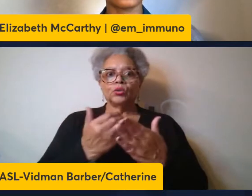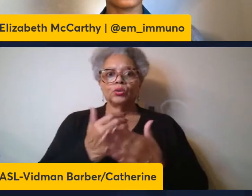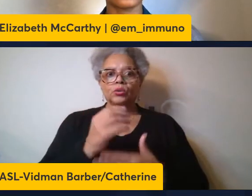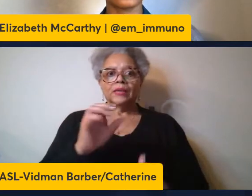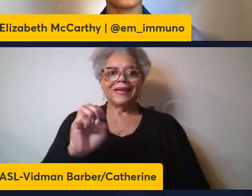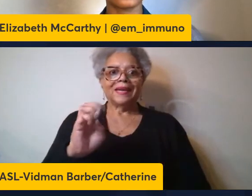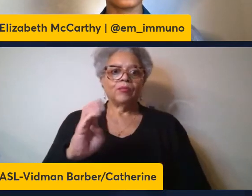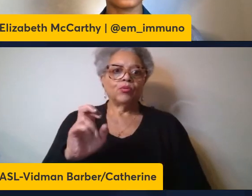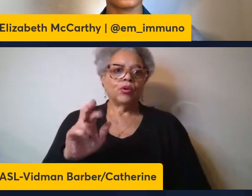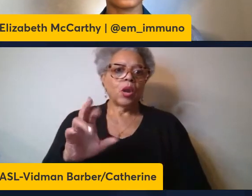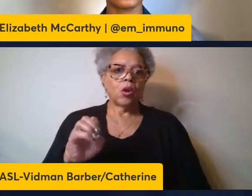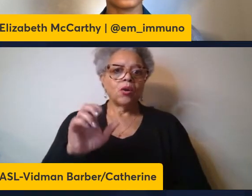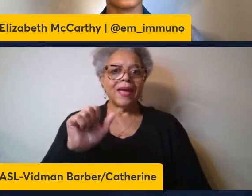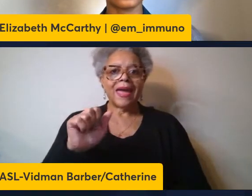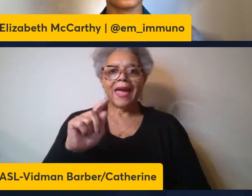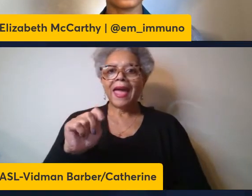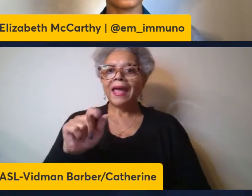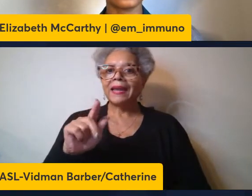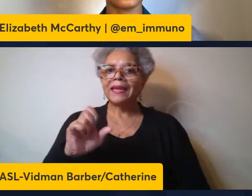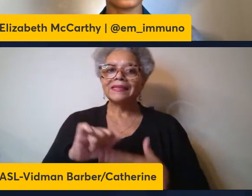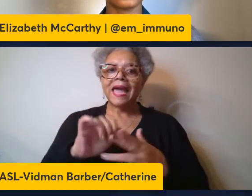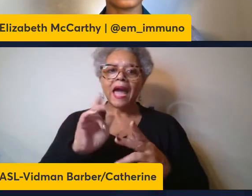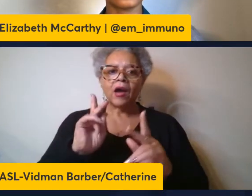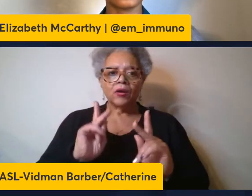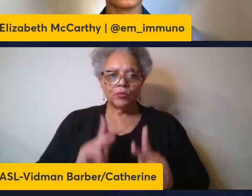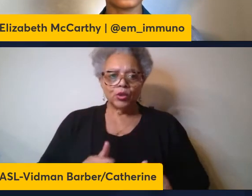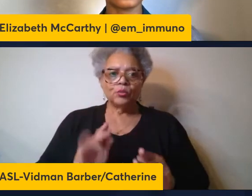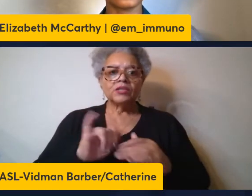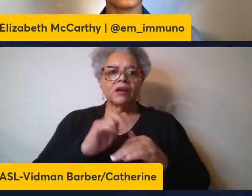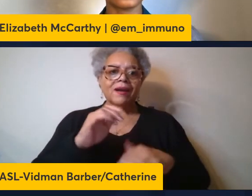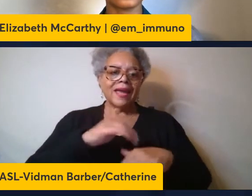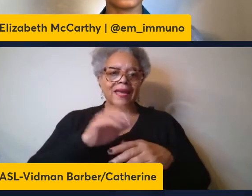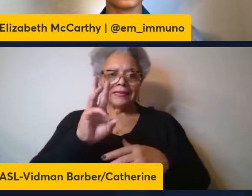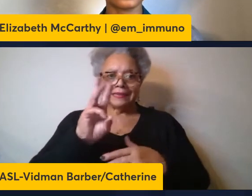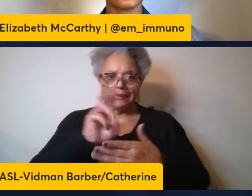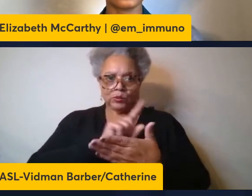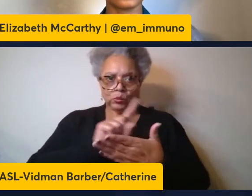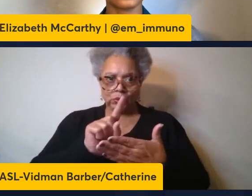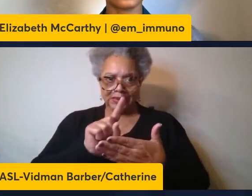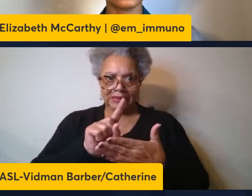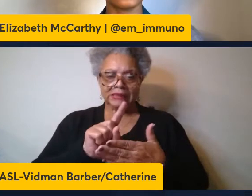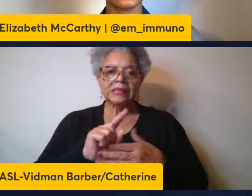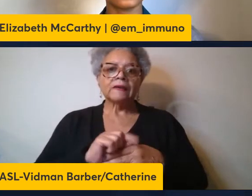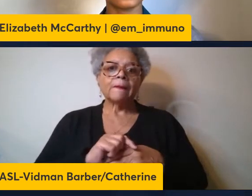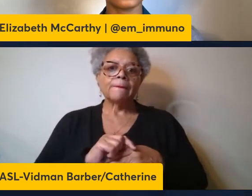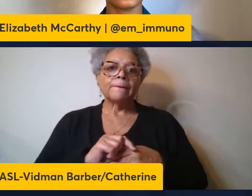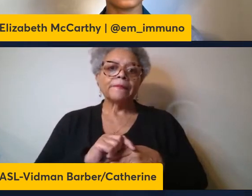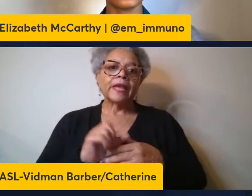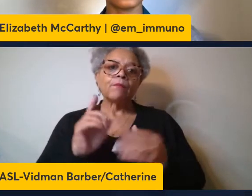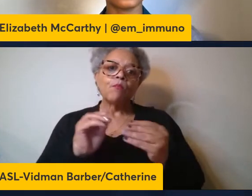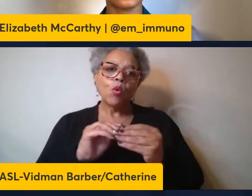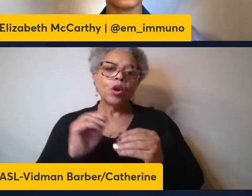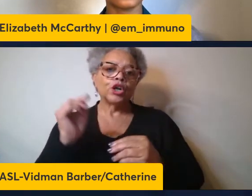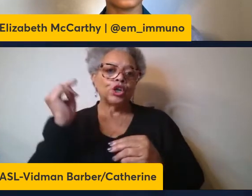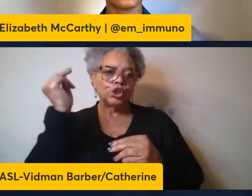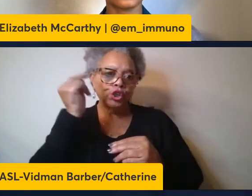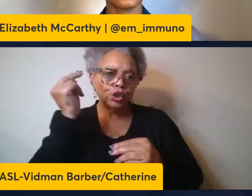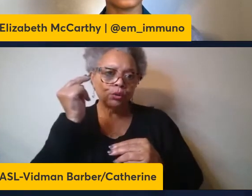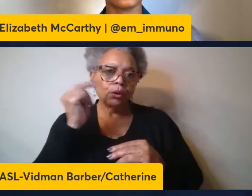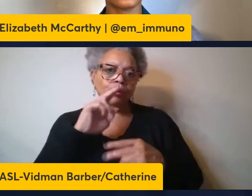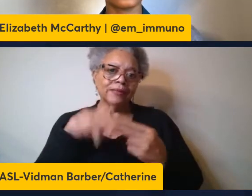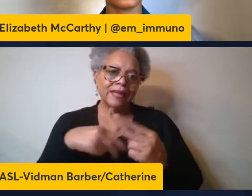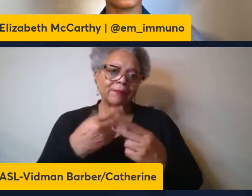how humans are at 6 weeks and what we're doing there, a lot more neuro stuff to deal